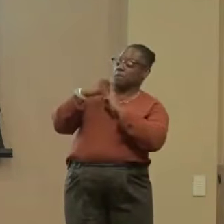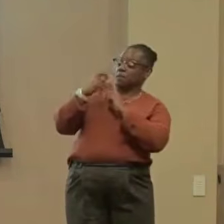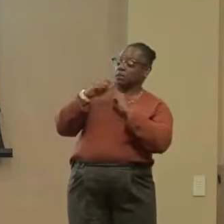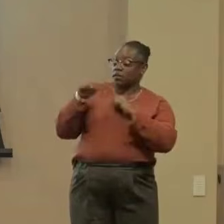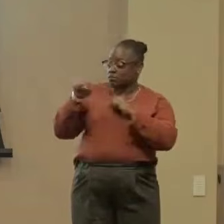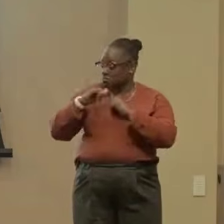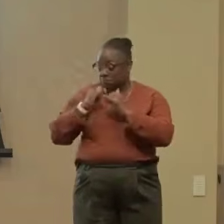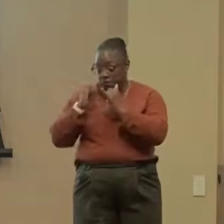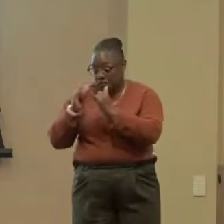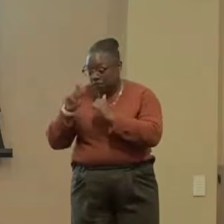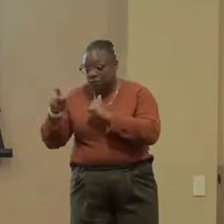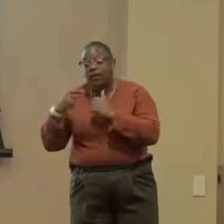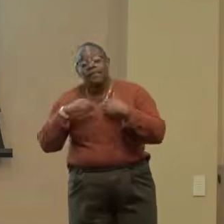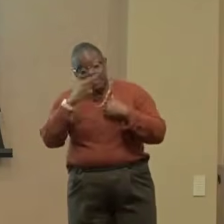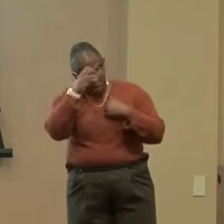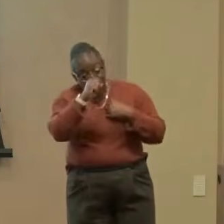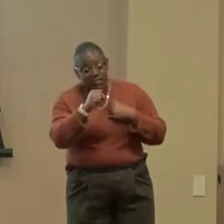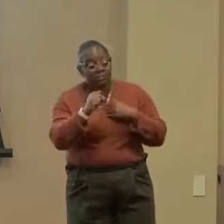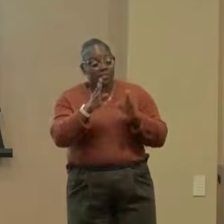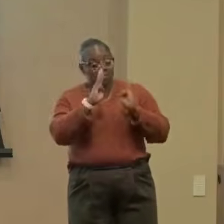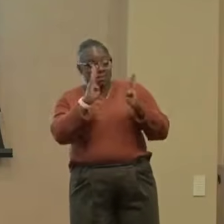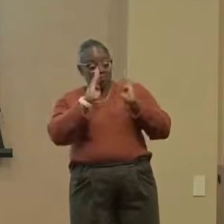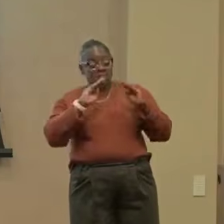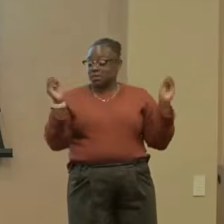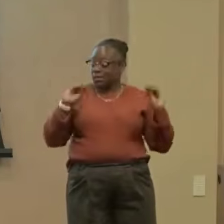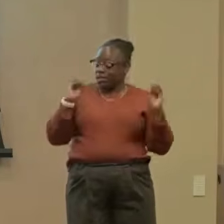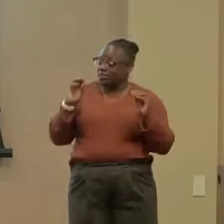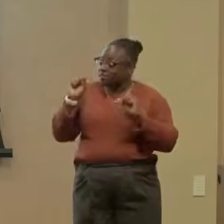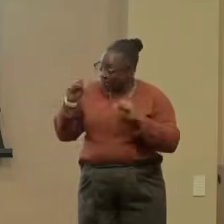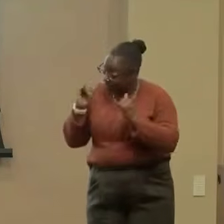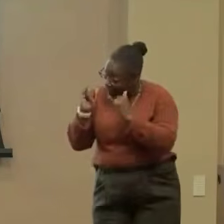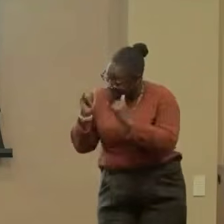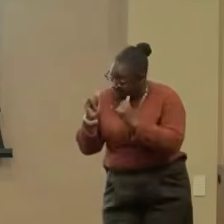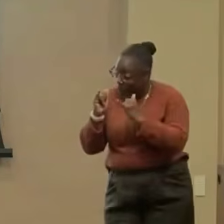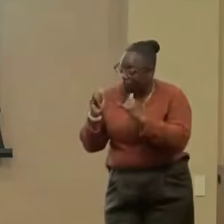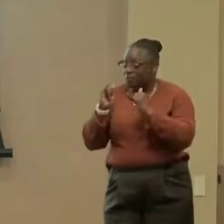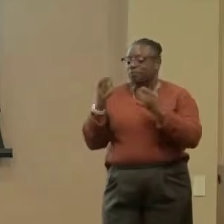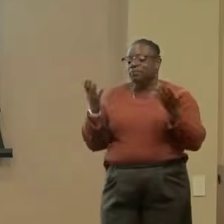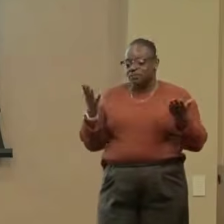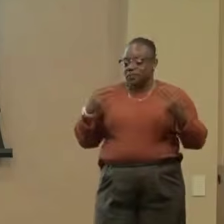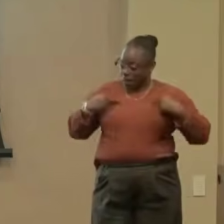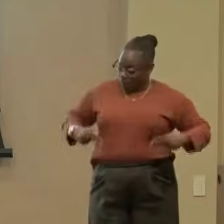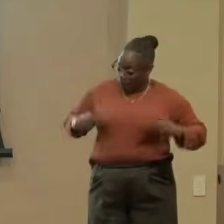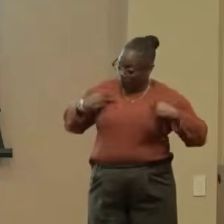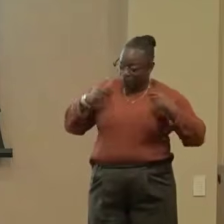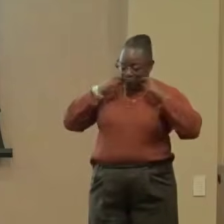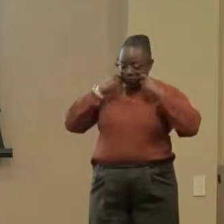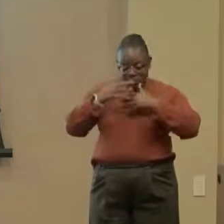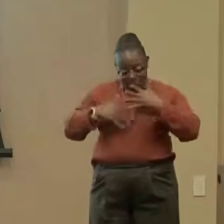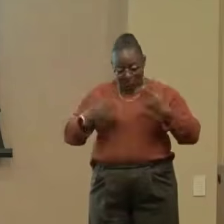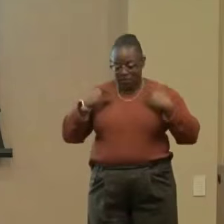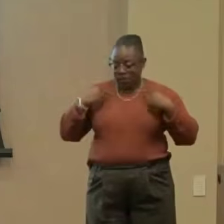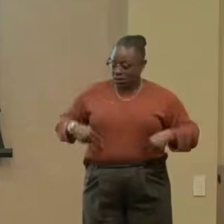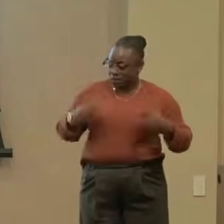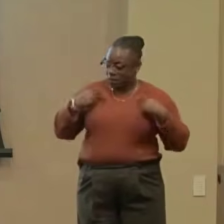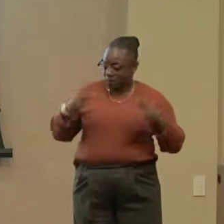you have. Yes, I have had a crush and he didn't talk to me, kind of thing. And like, I am human, and I am gonna have